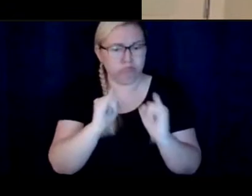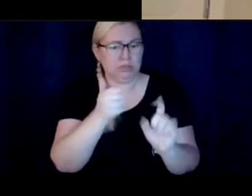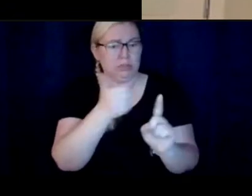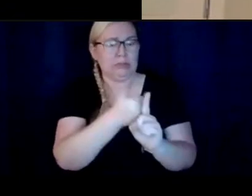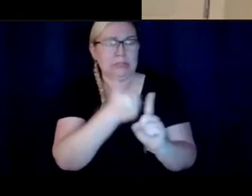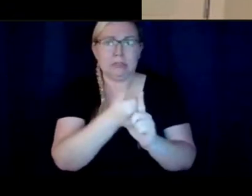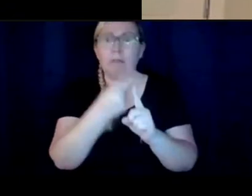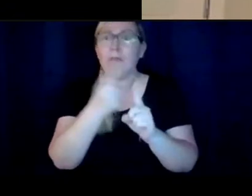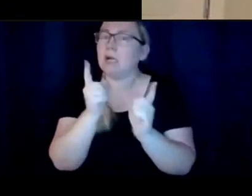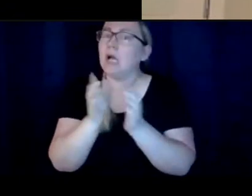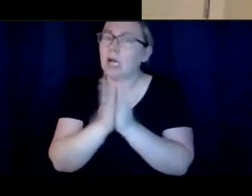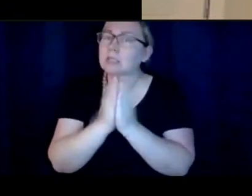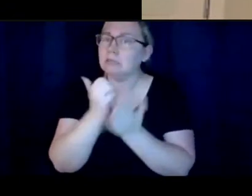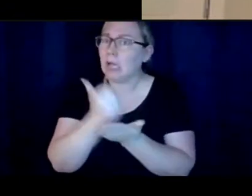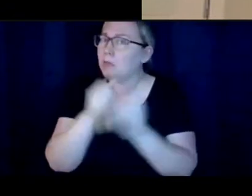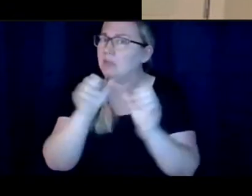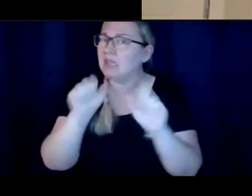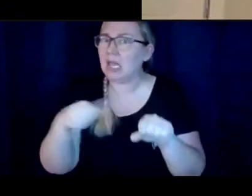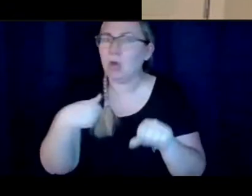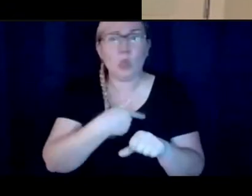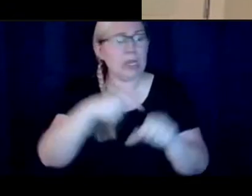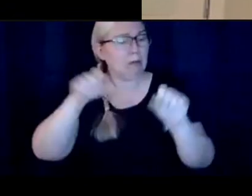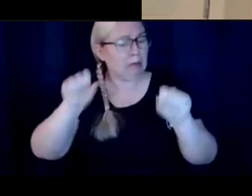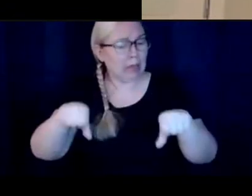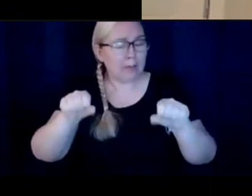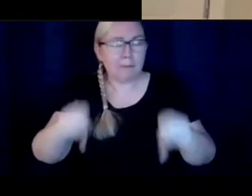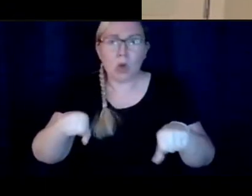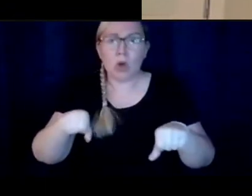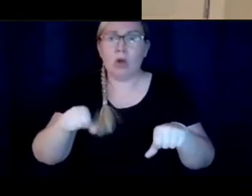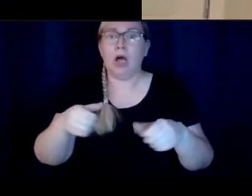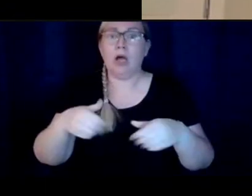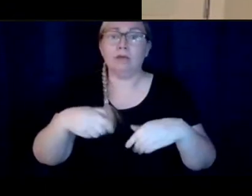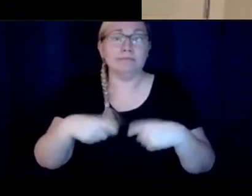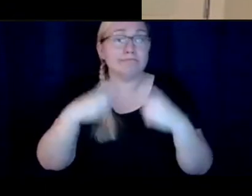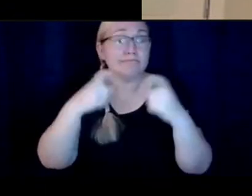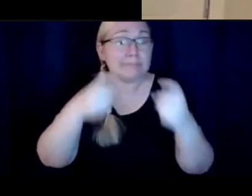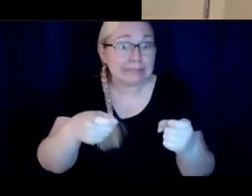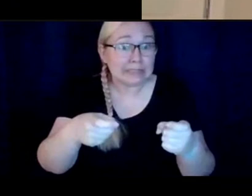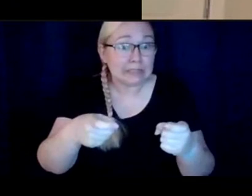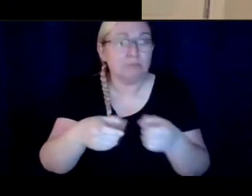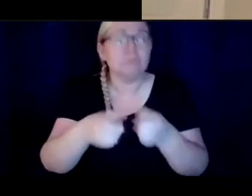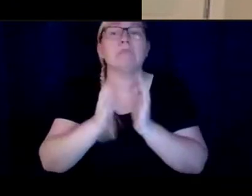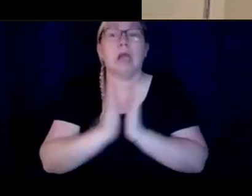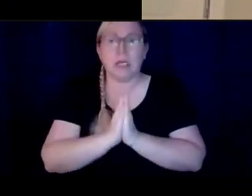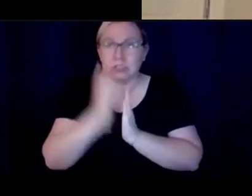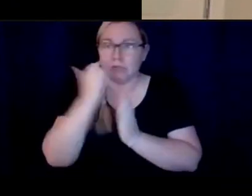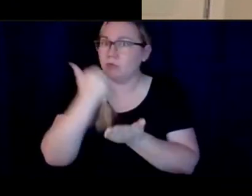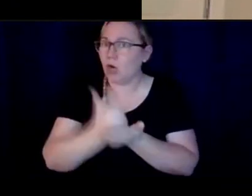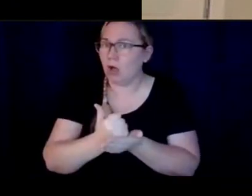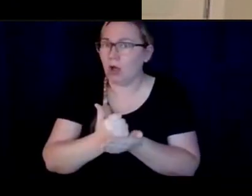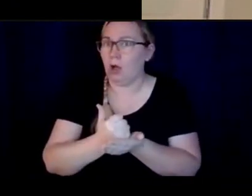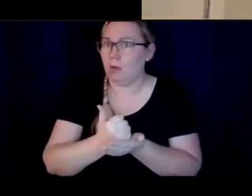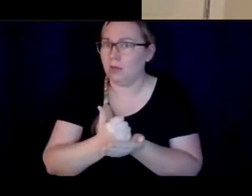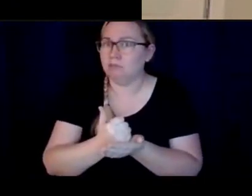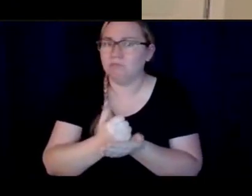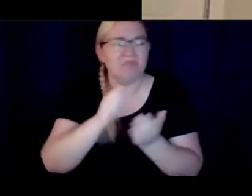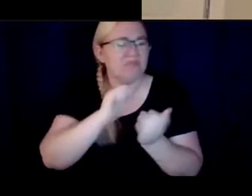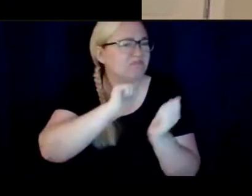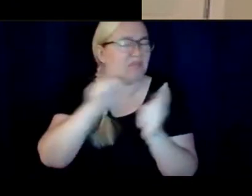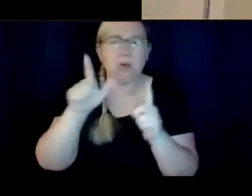all capable of giving and receiving help. And that we're actually